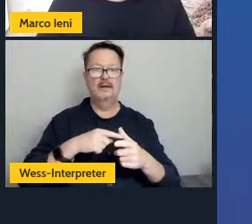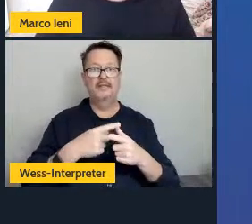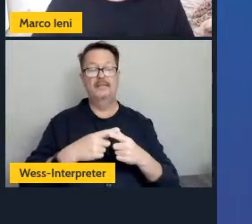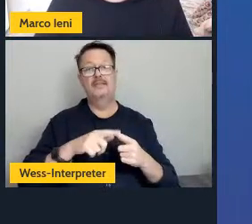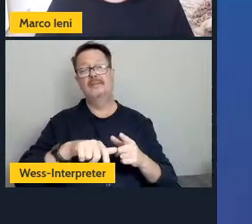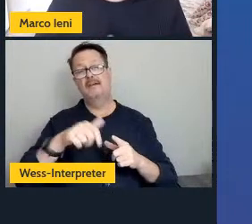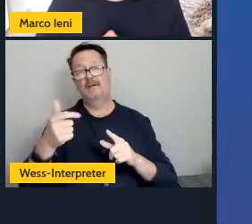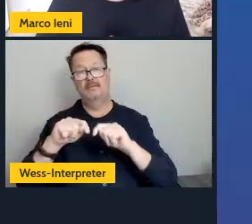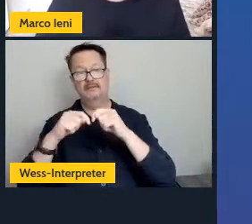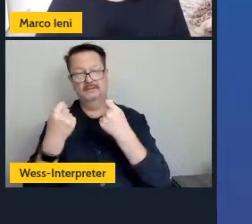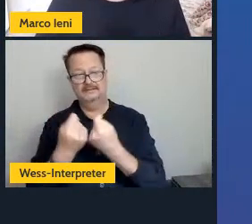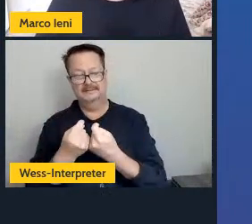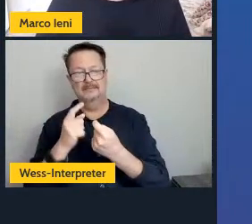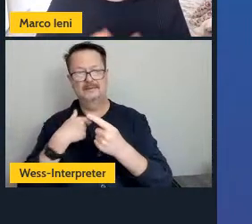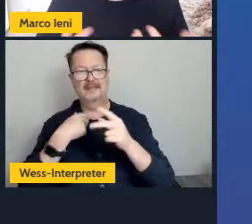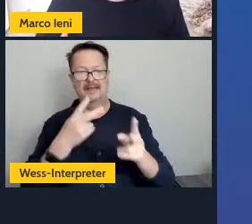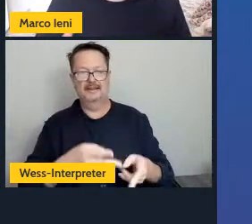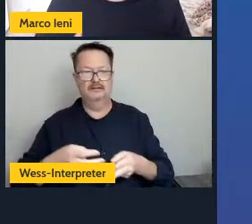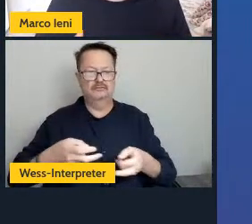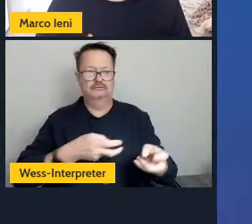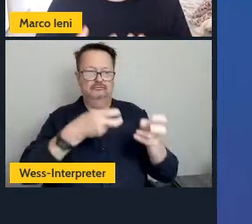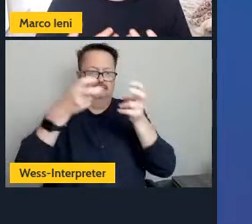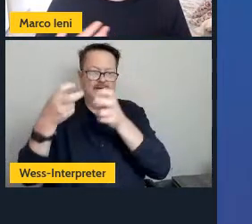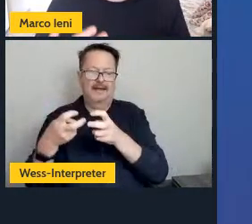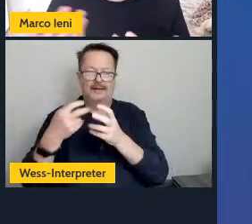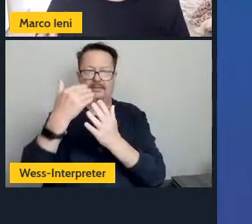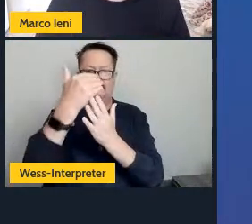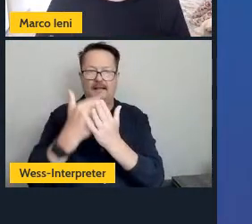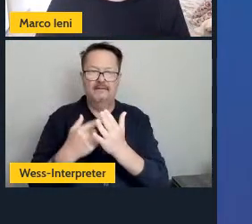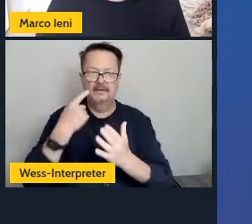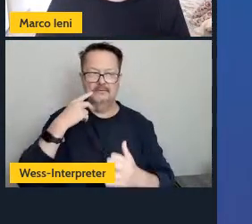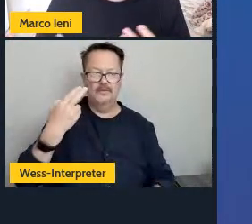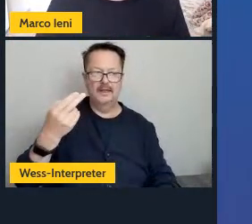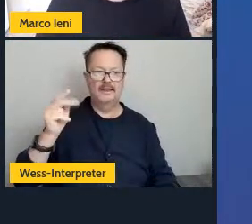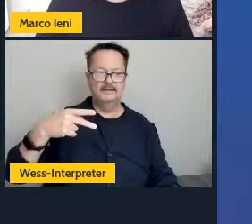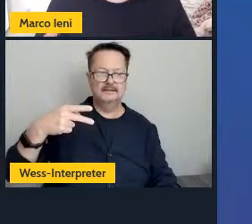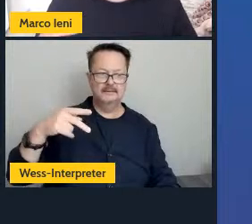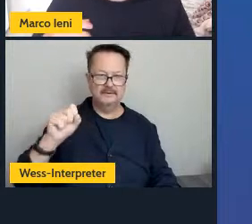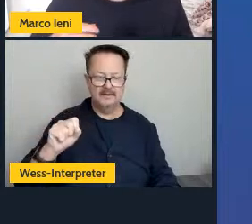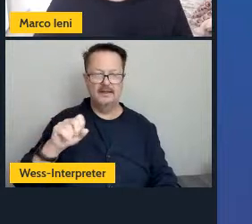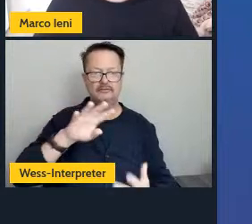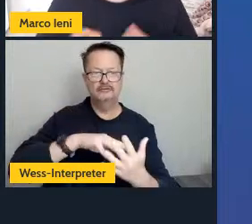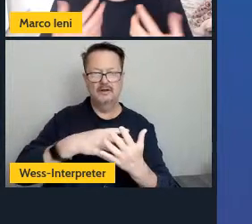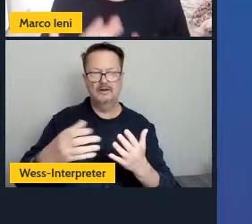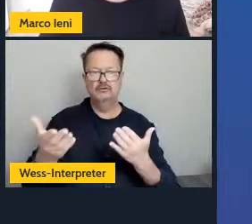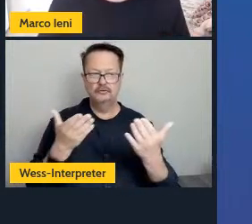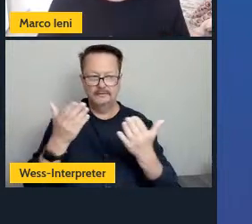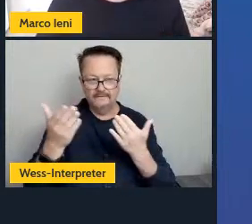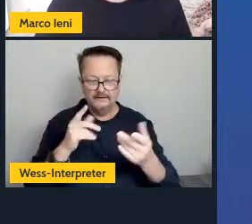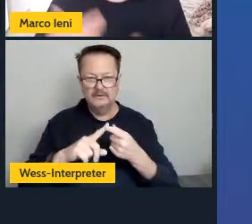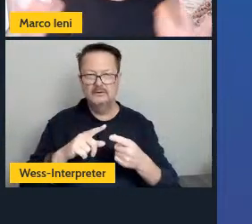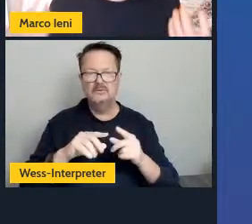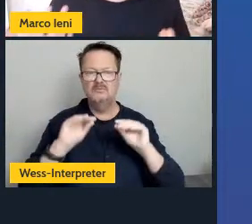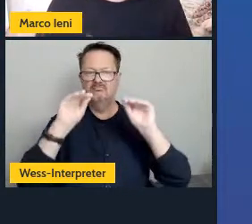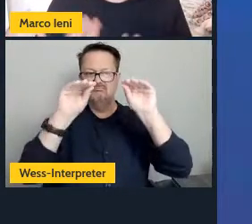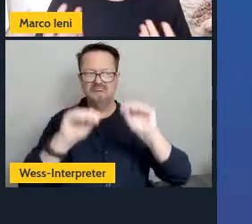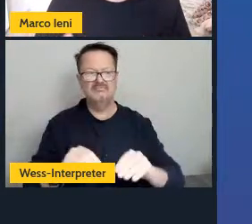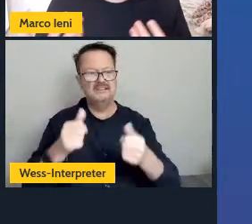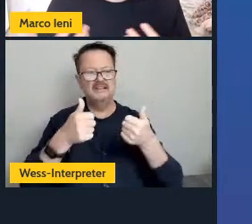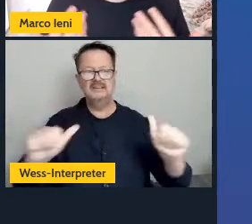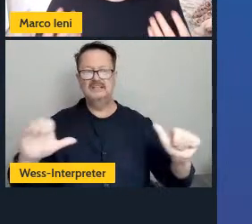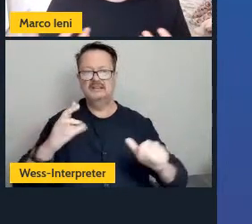can extract the structure of the manifest of the HTTPS servers into a new chart, for